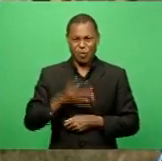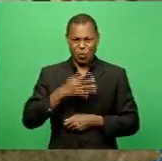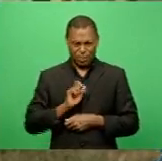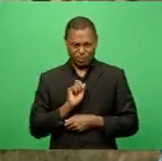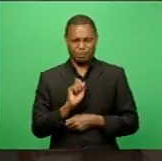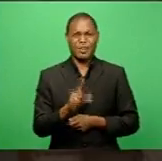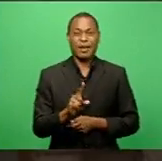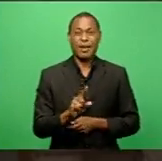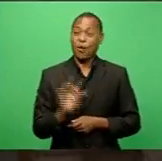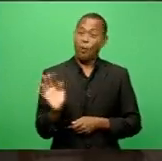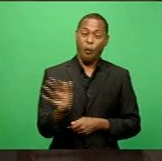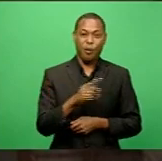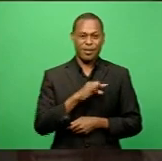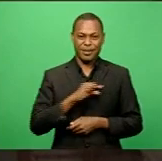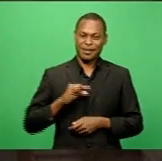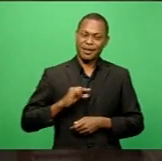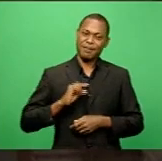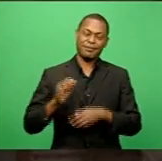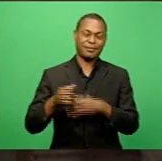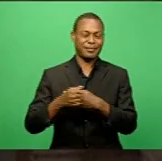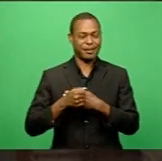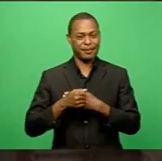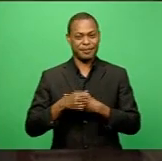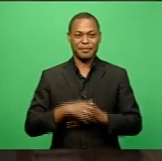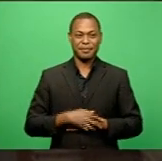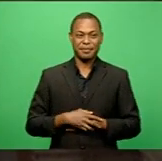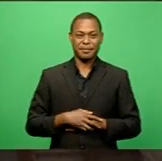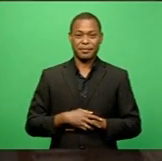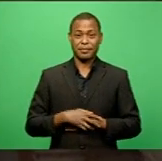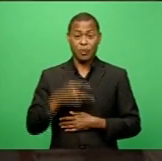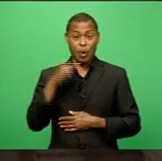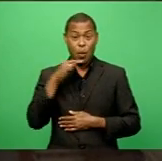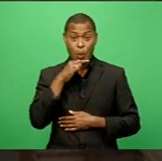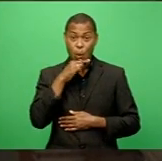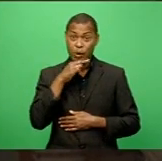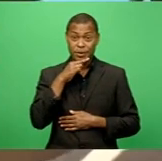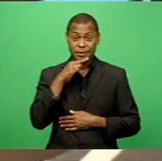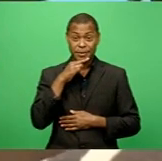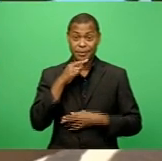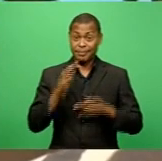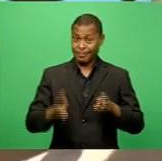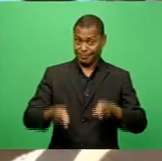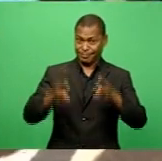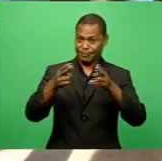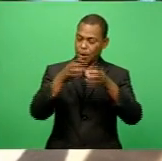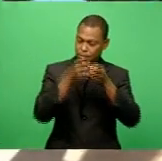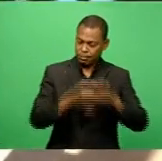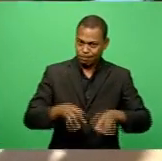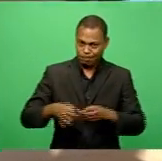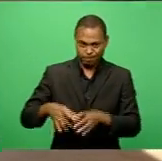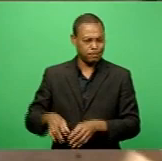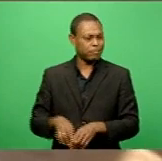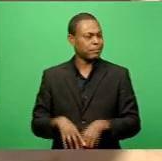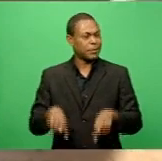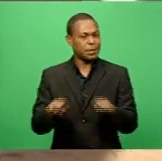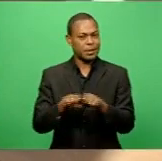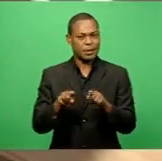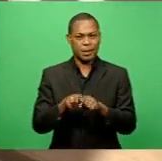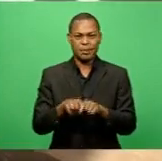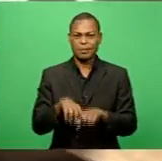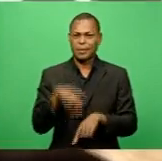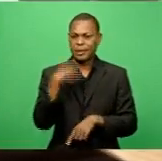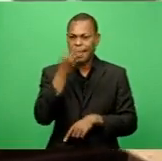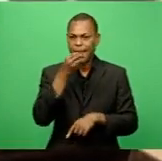we are all safe. The boys' dormitory was completely damaged, along with school's dining hall, while the main